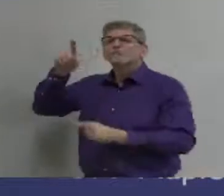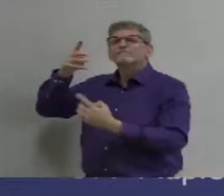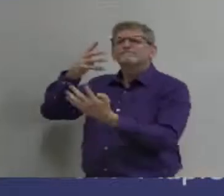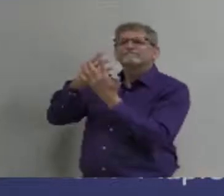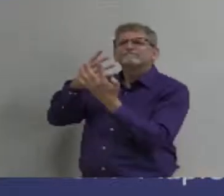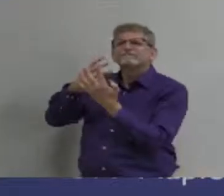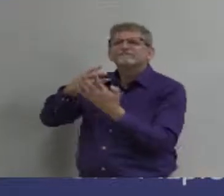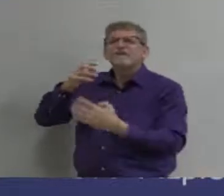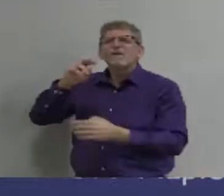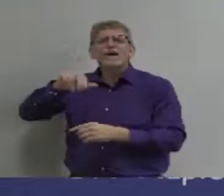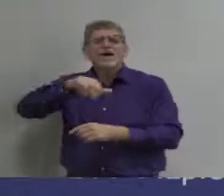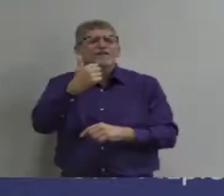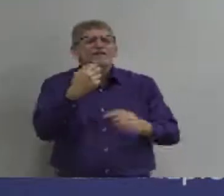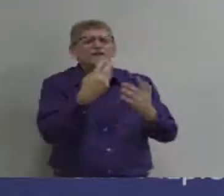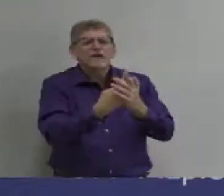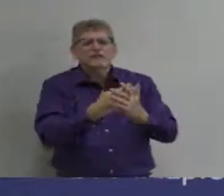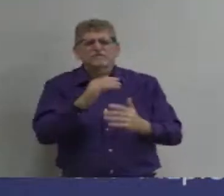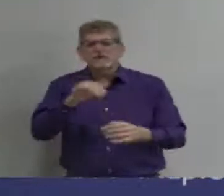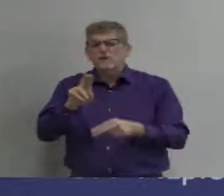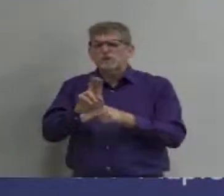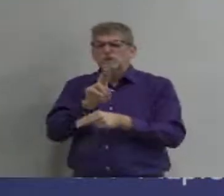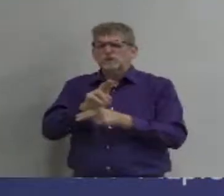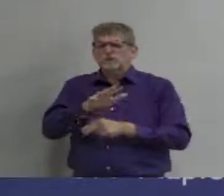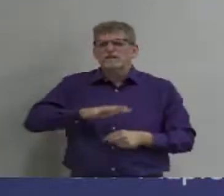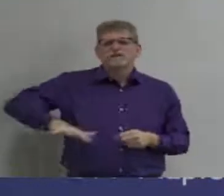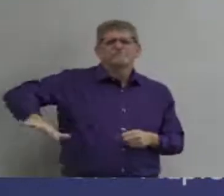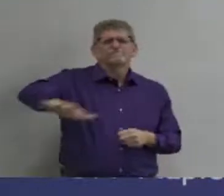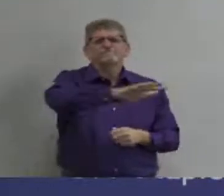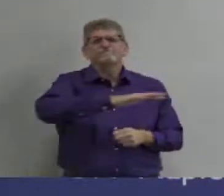as our vaccine supply increases.